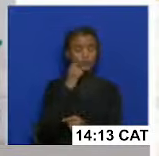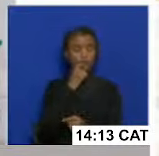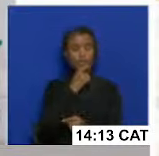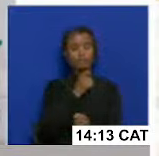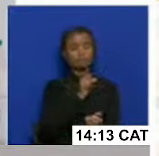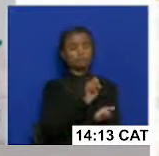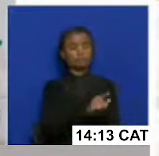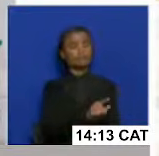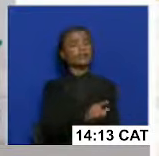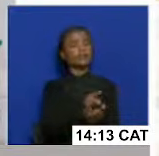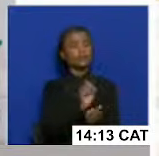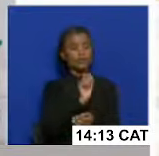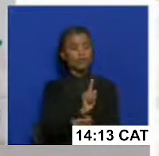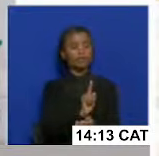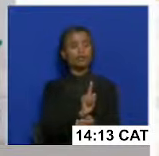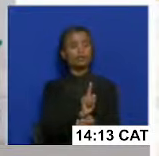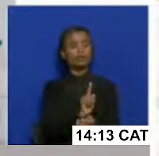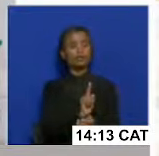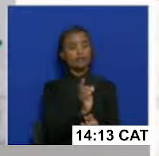Let me ask you,